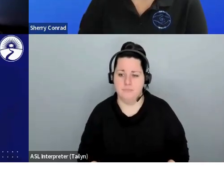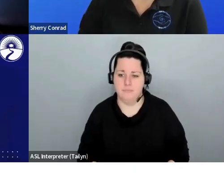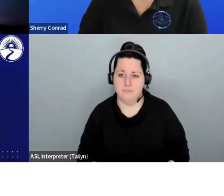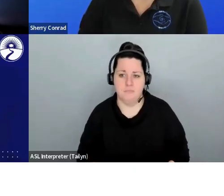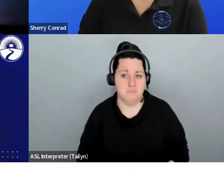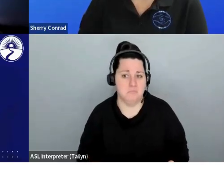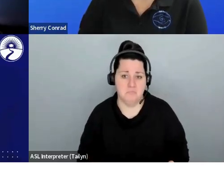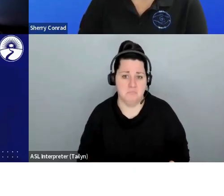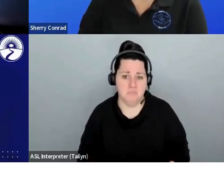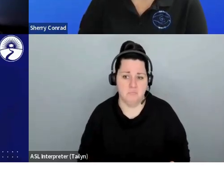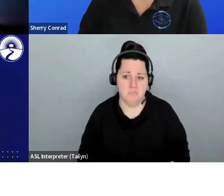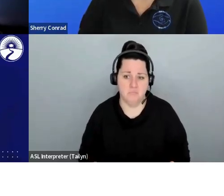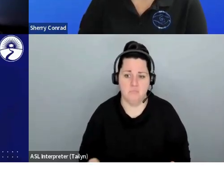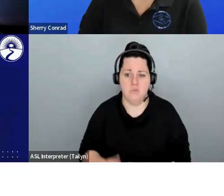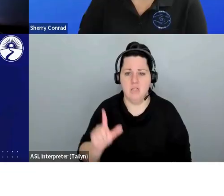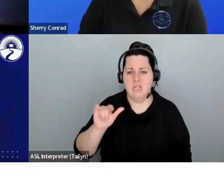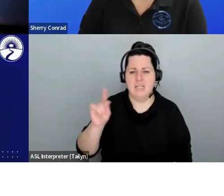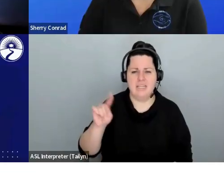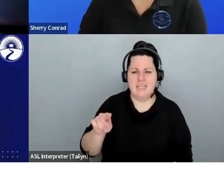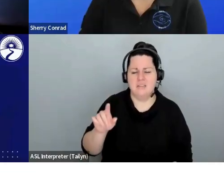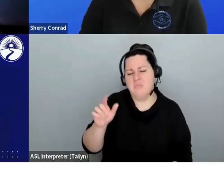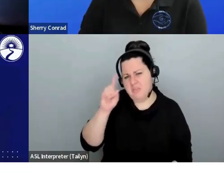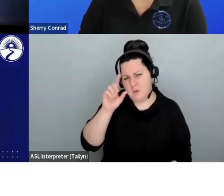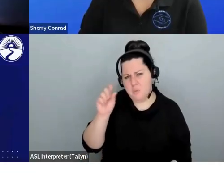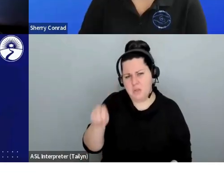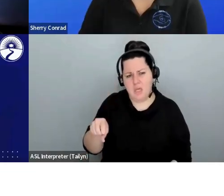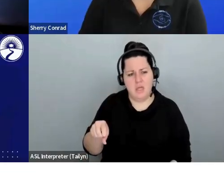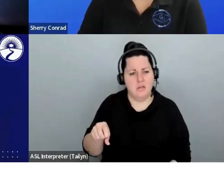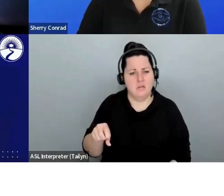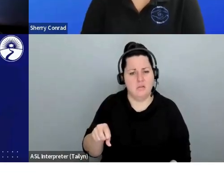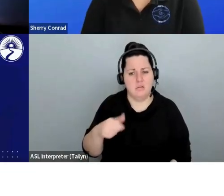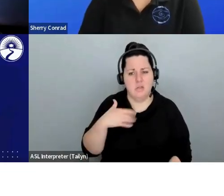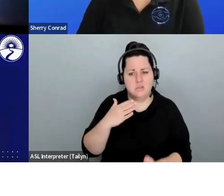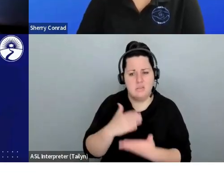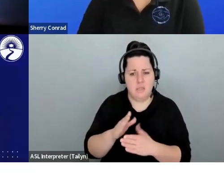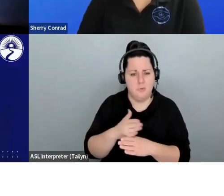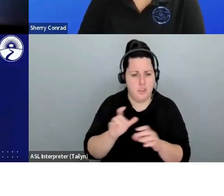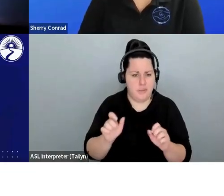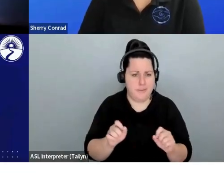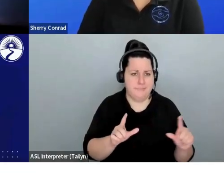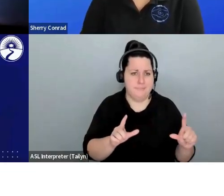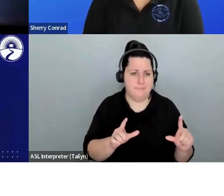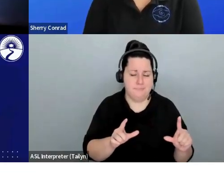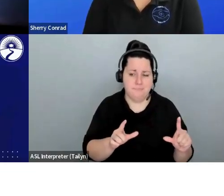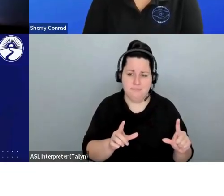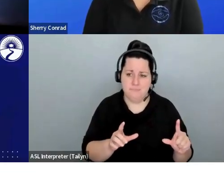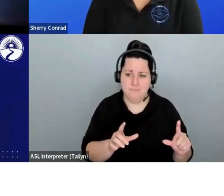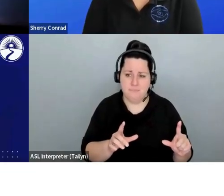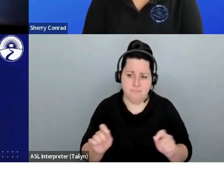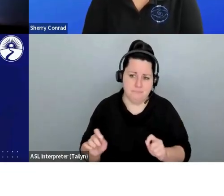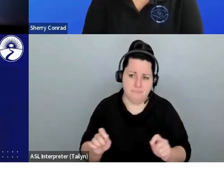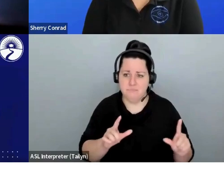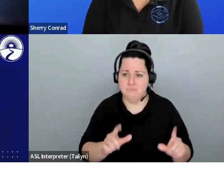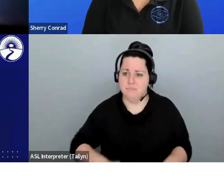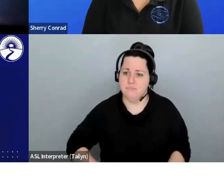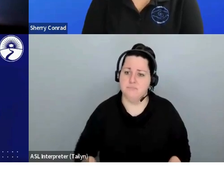no? I think so. Yeah. Let me just stop sharing and